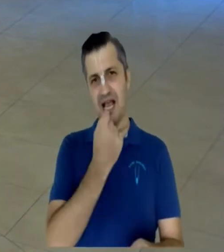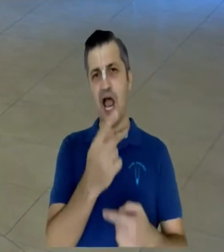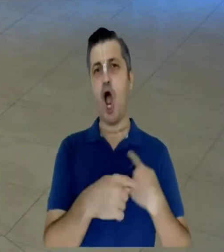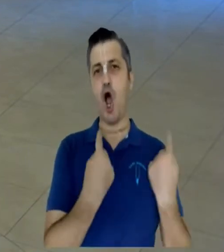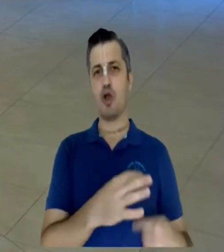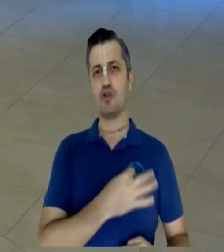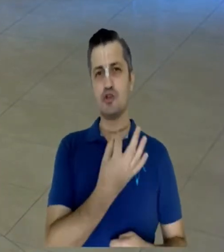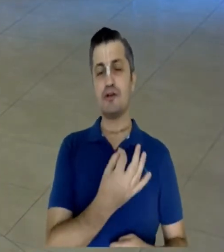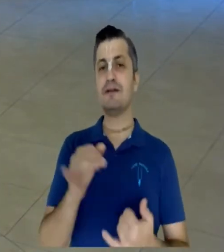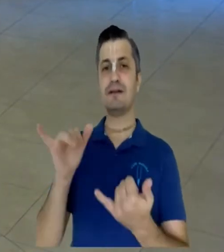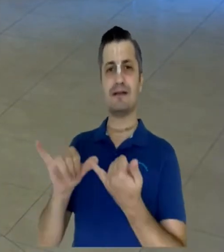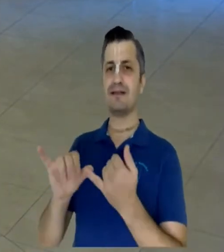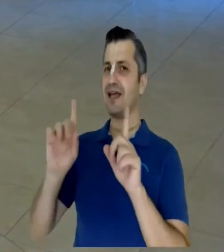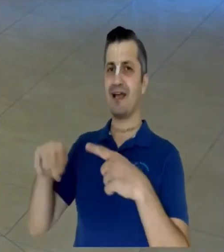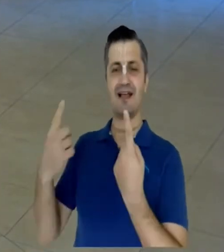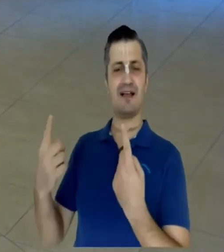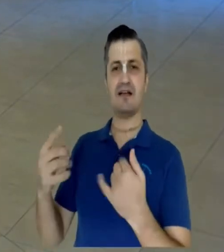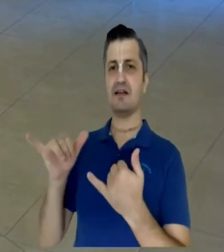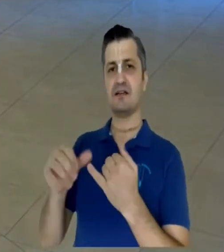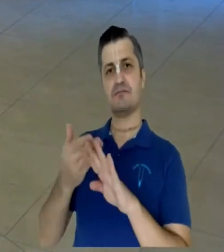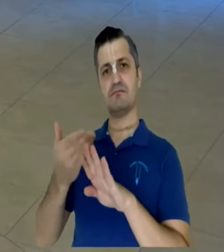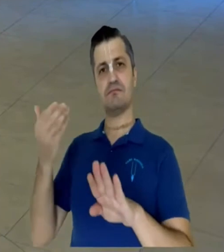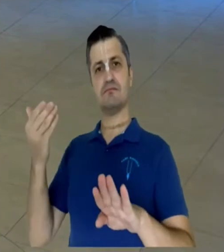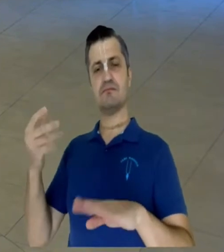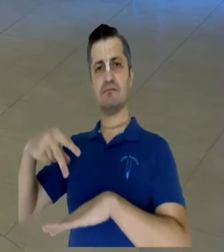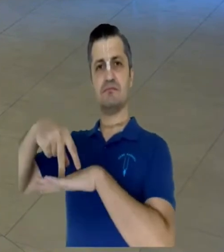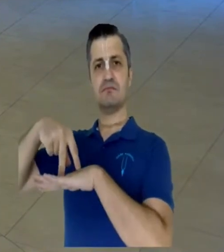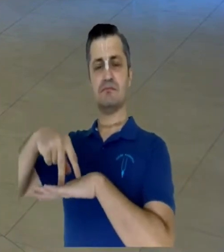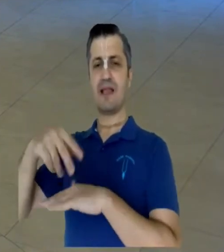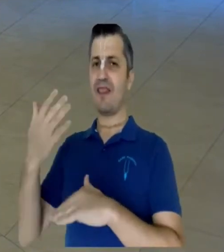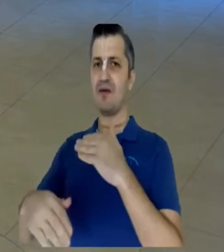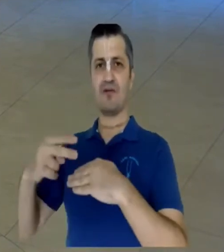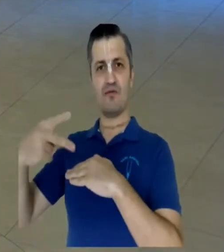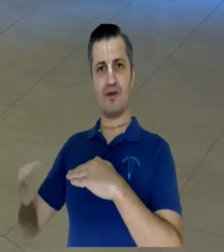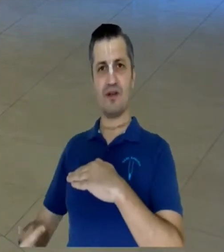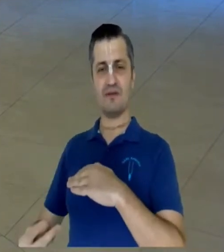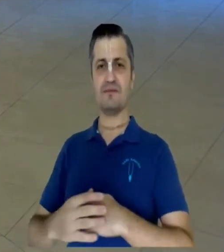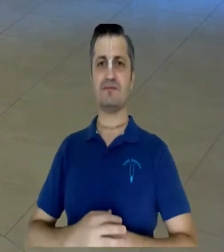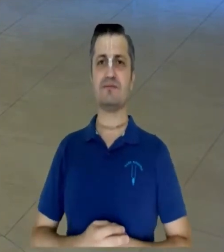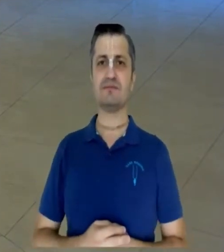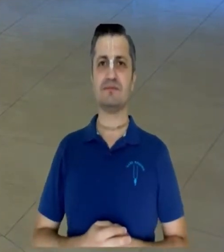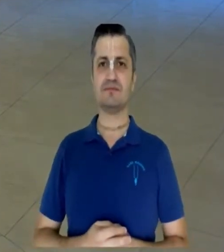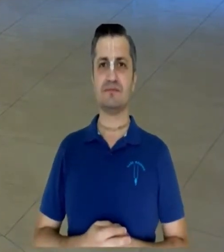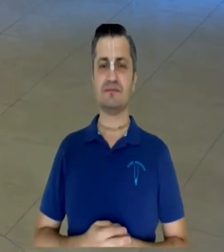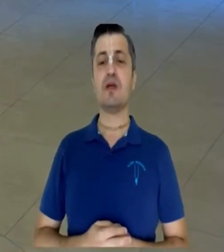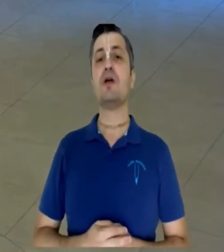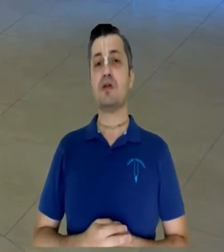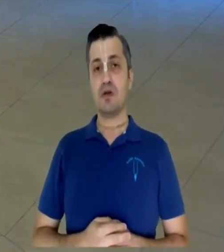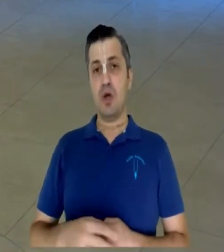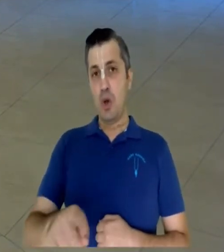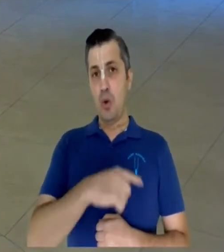So there's so many different living entities in this material world. It's described in the Bhagavad Gita that